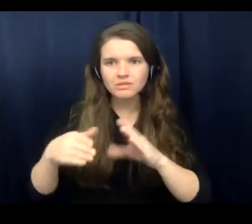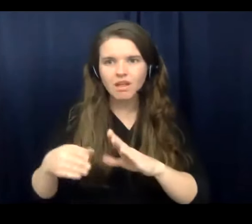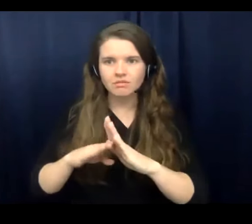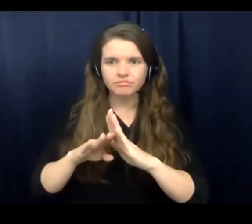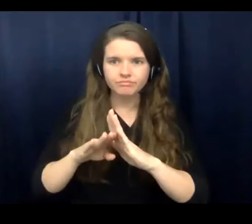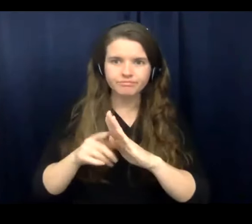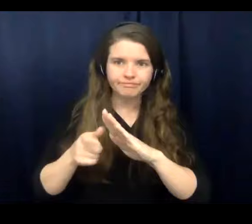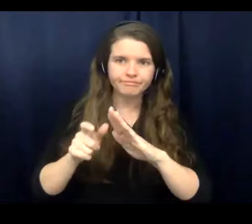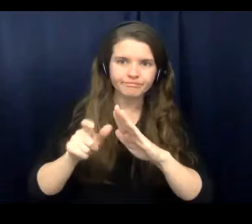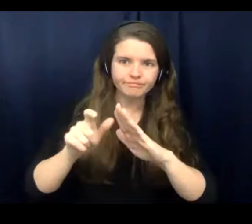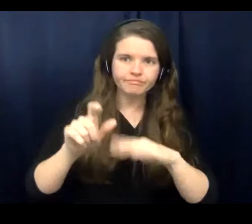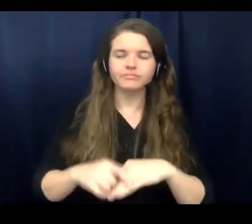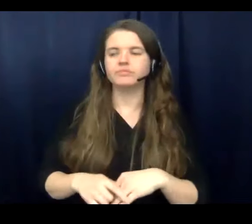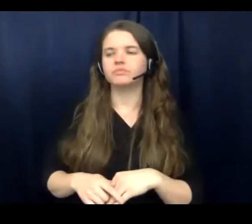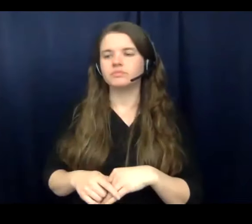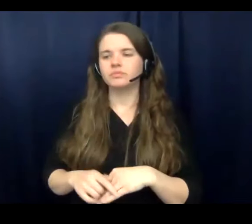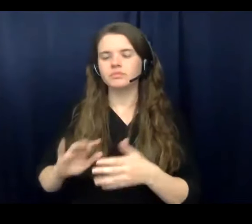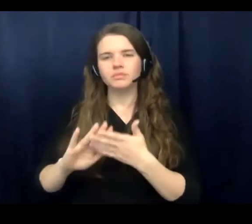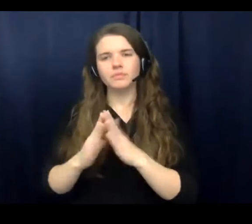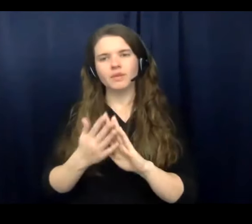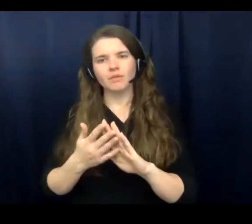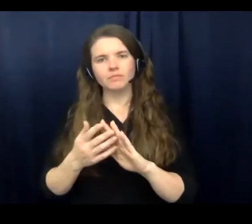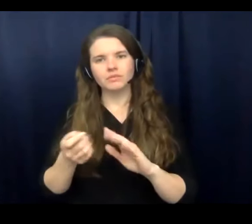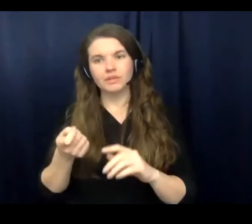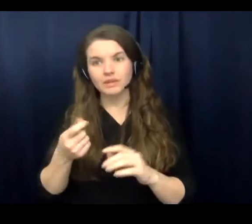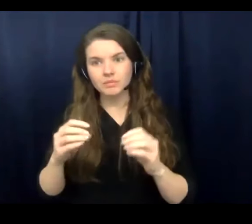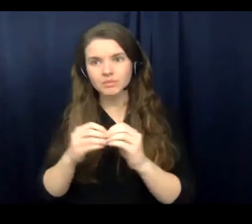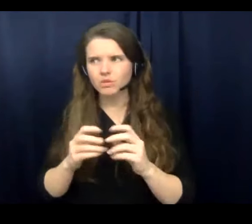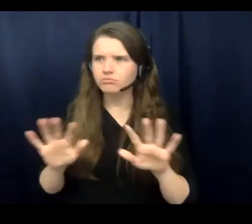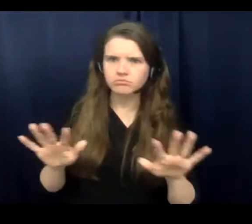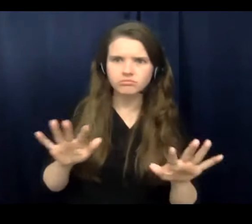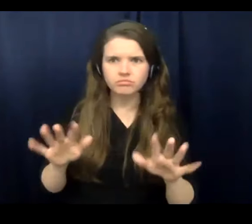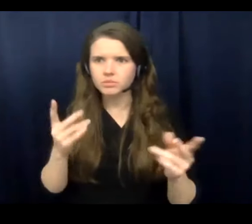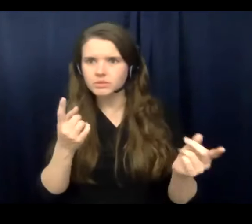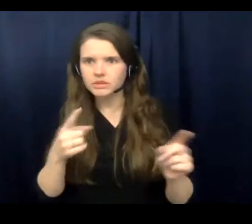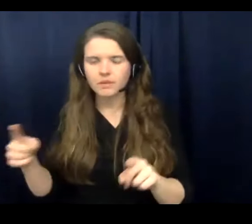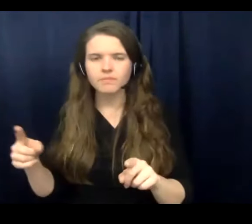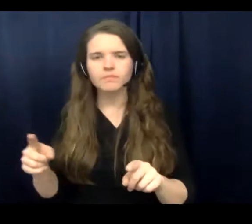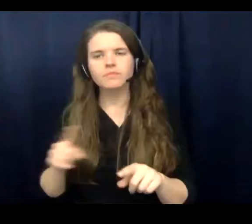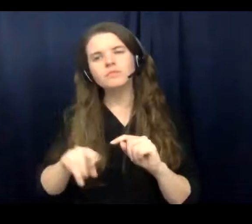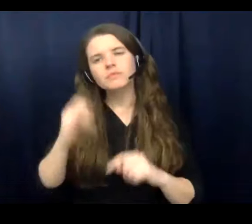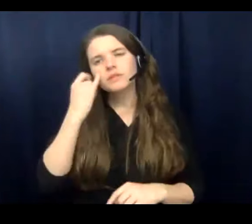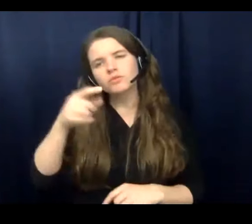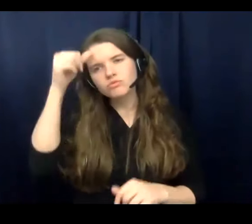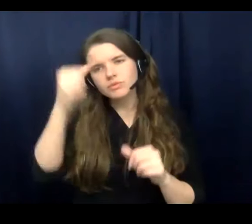more mounting, it just becomes a little bit more like, what's going on here? But if you remember some of